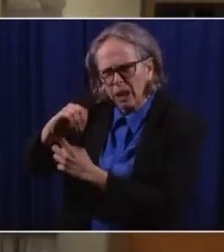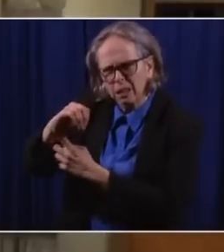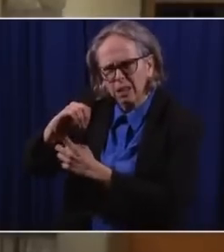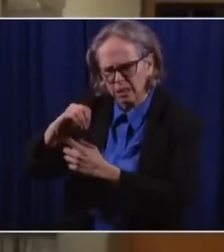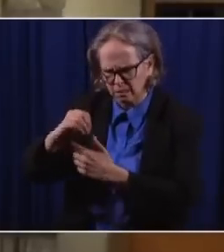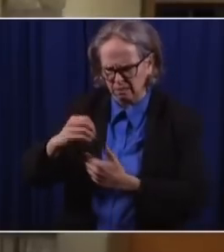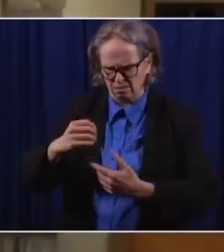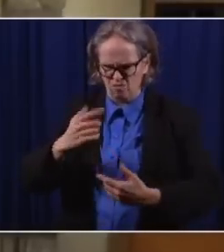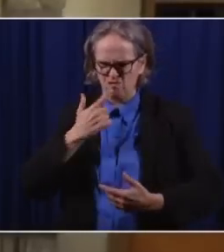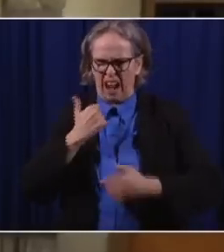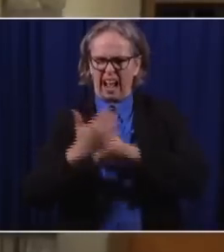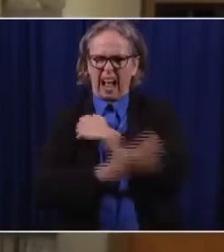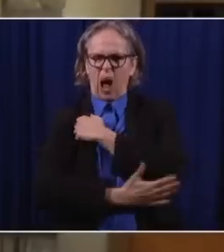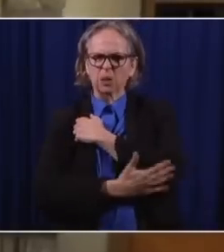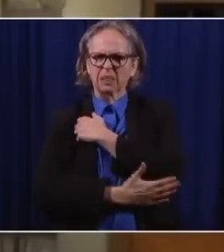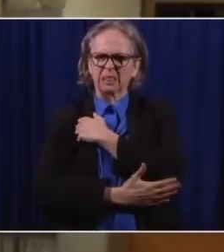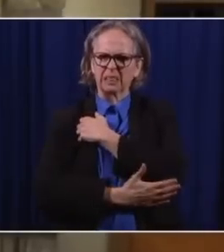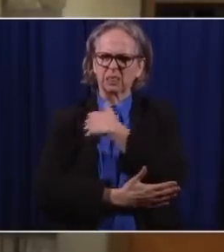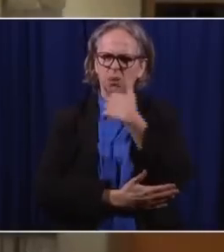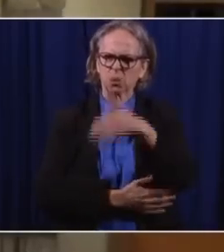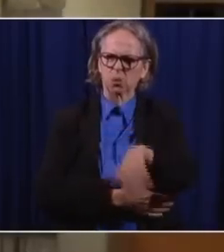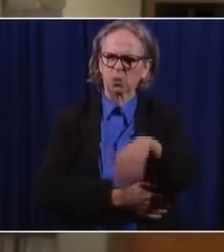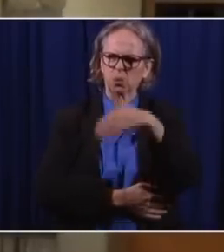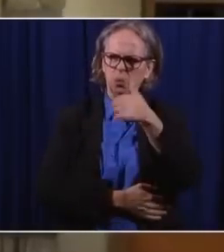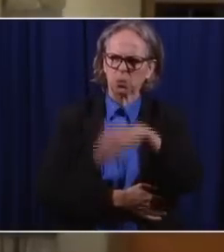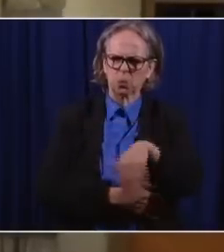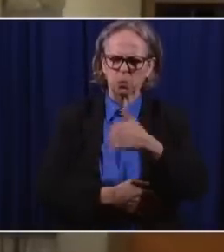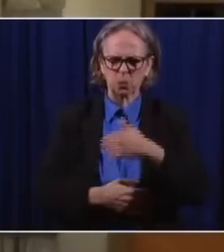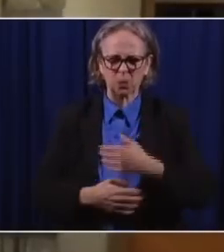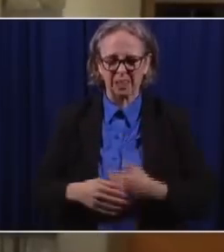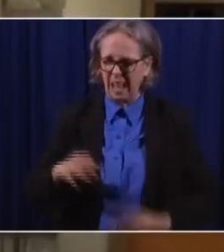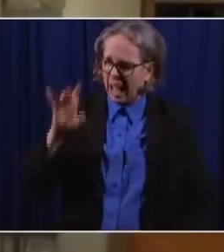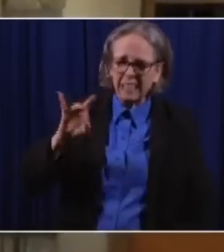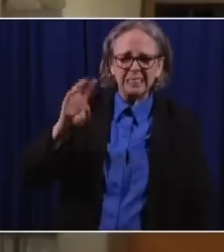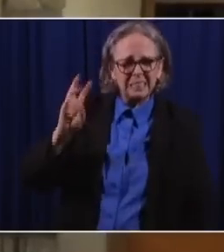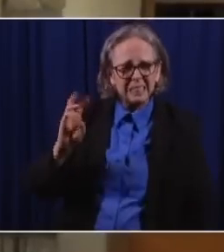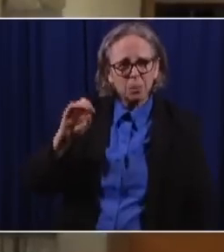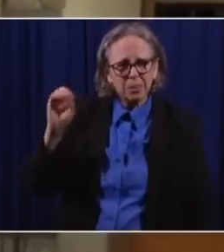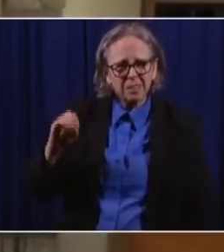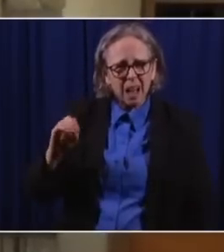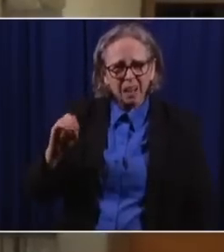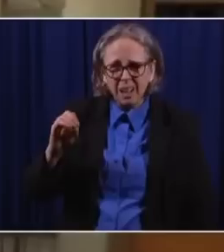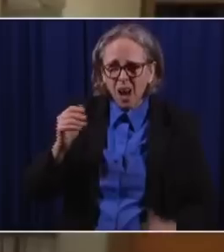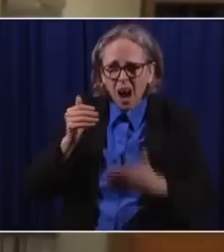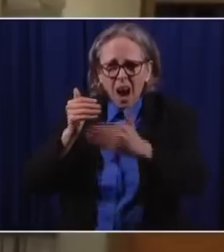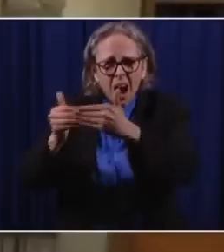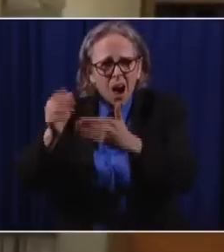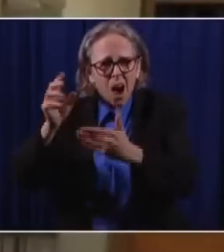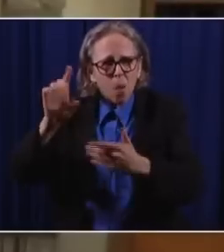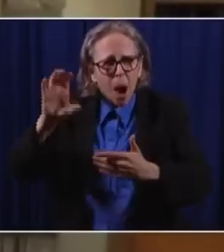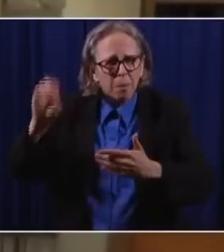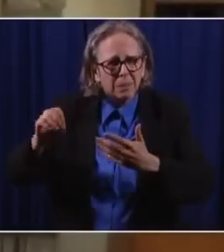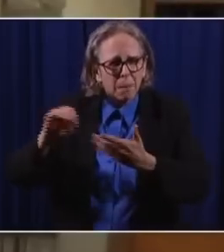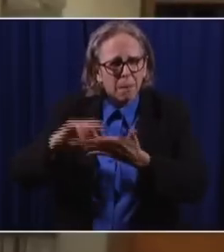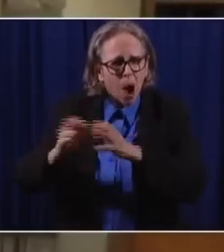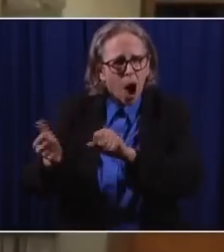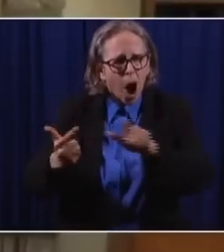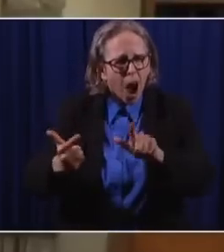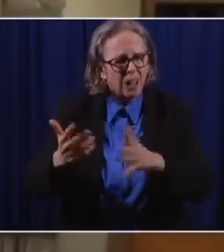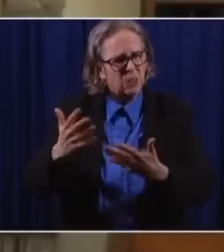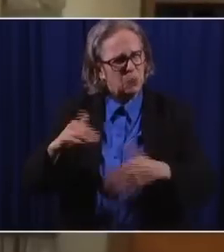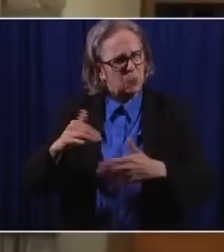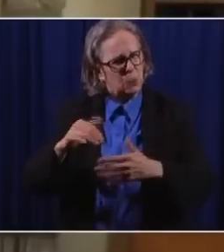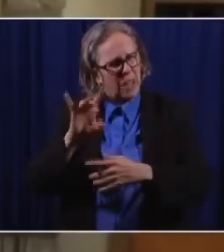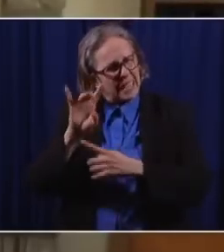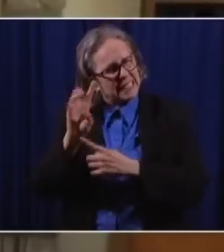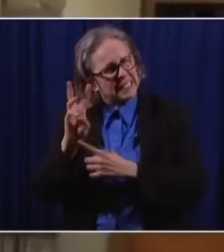80%, 6% of the population of the state is now living in a red county. 100% of